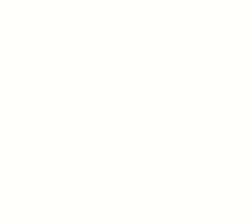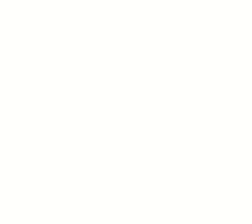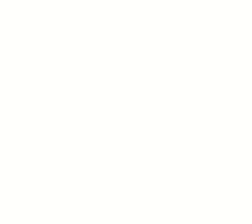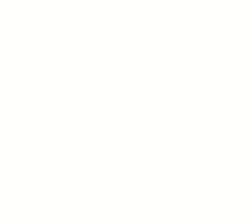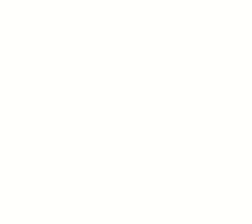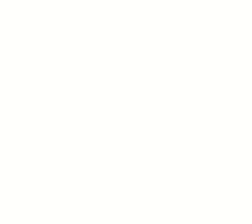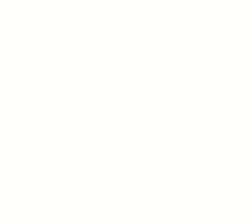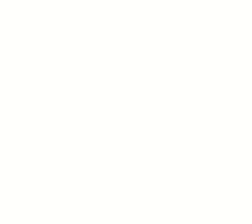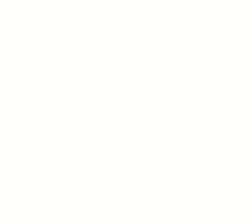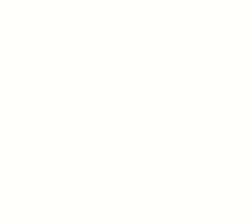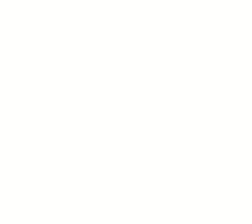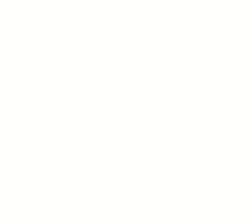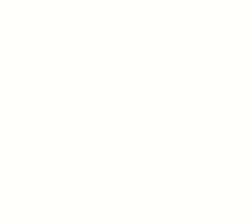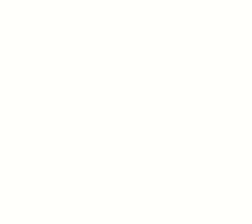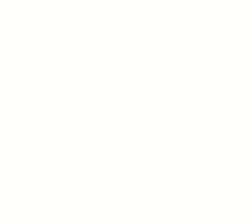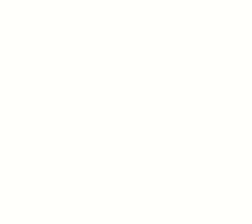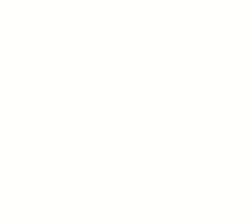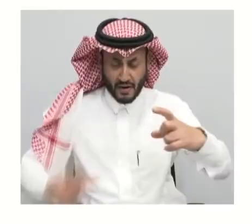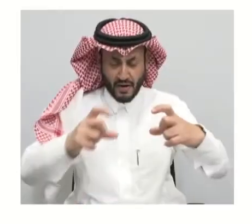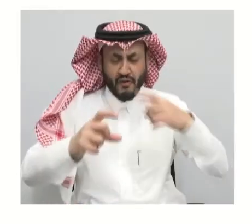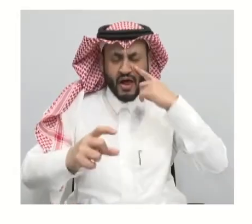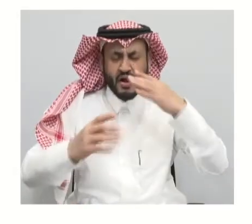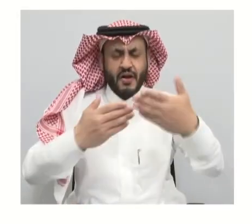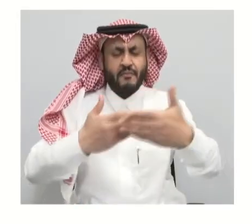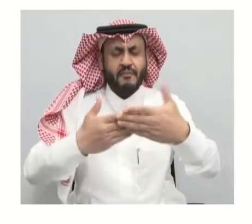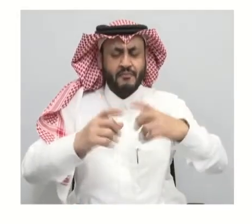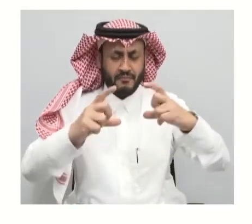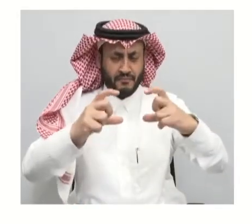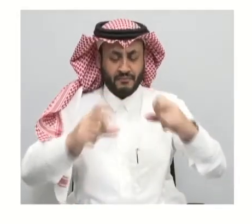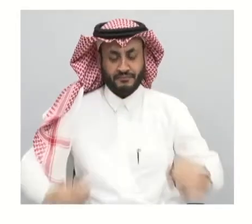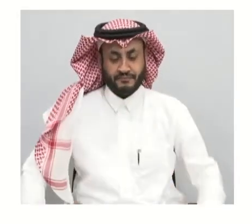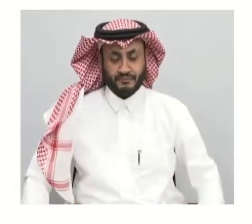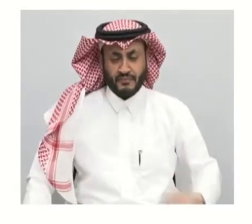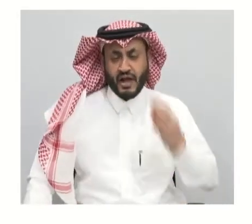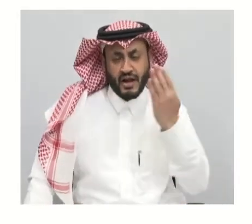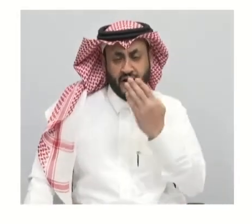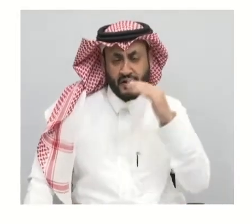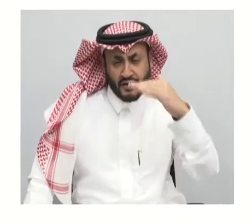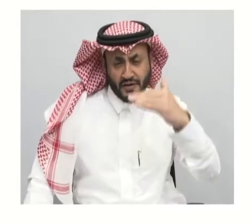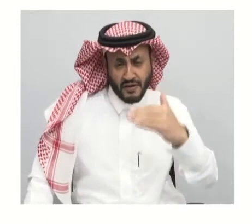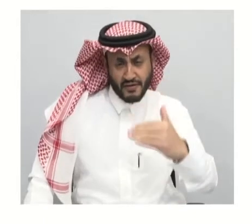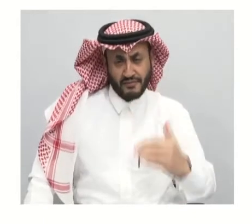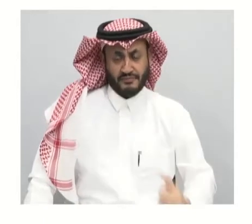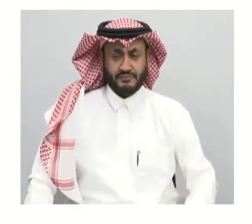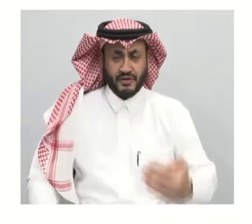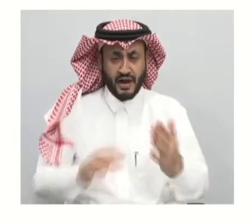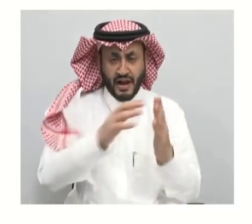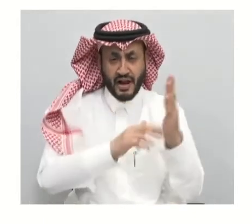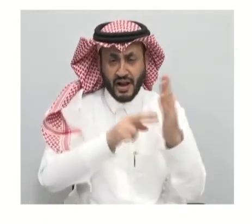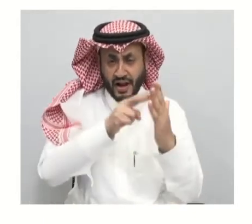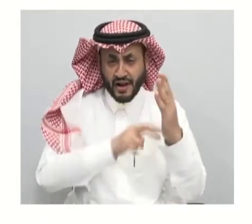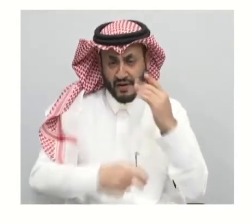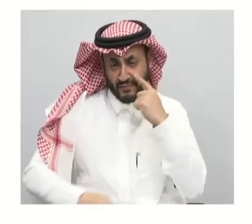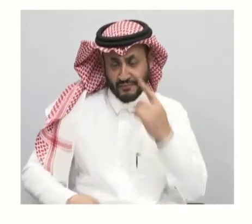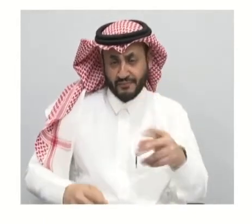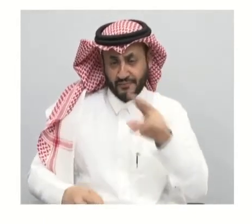Okay, looking at the pictures, keeping the pictures in front of you, let's read these statements together.